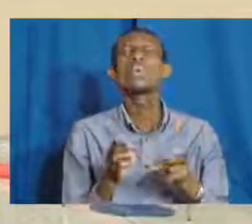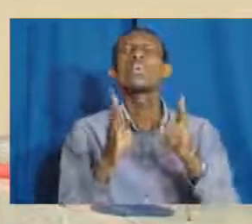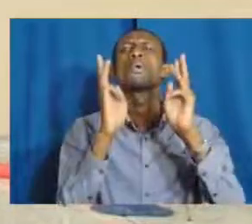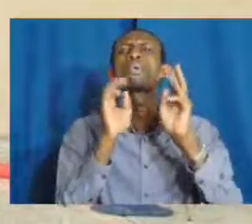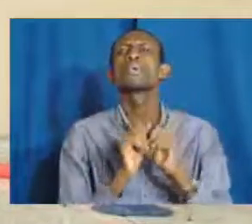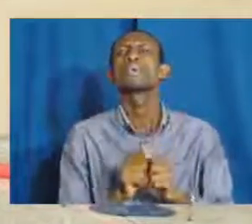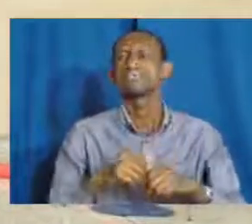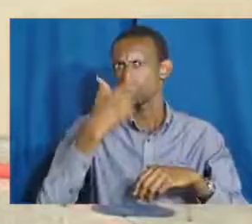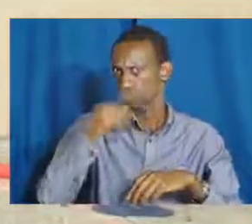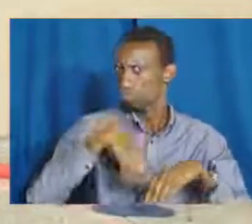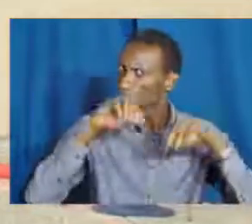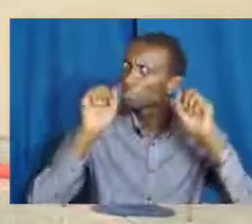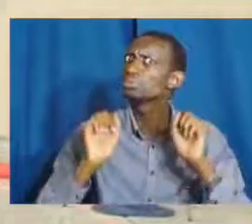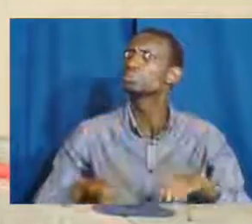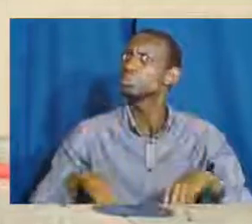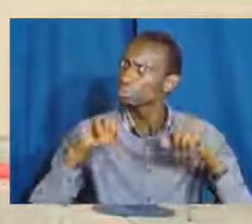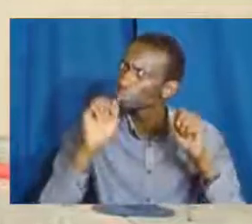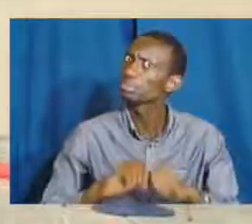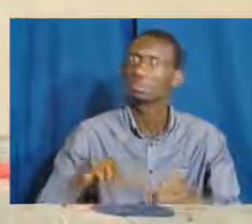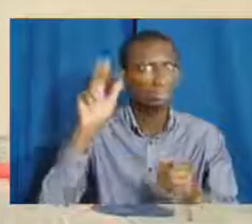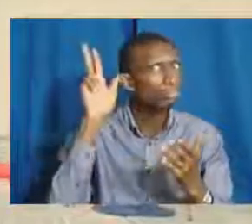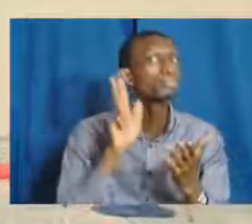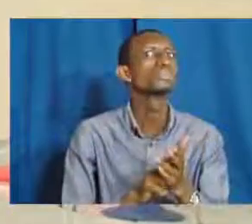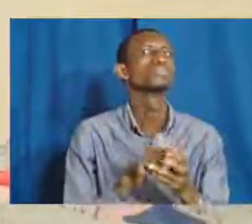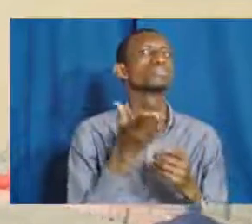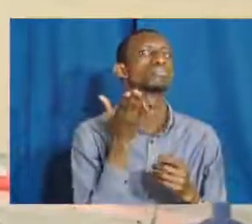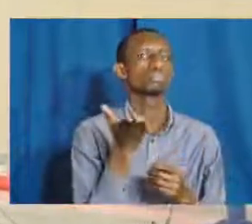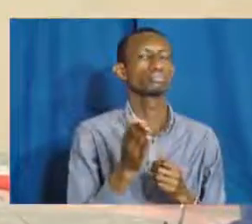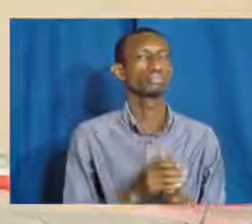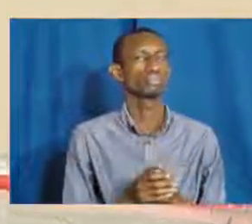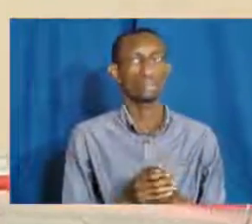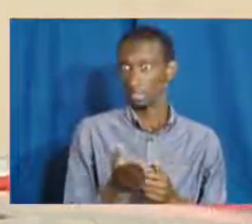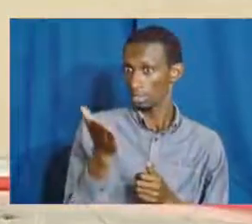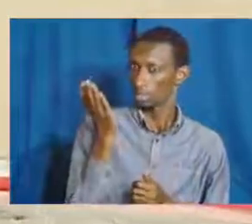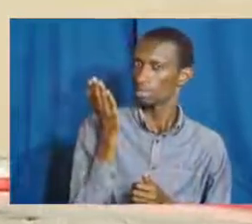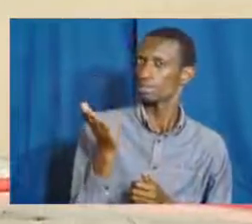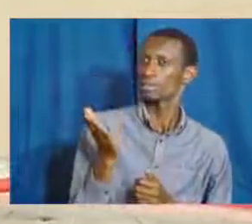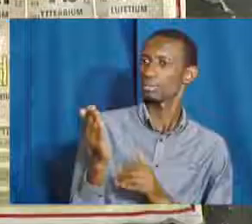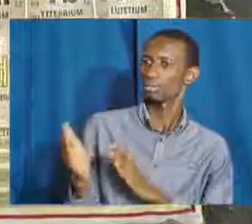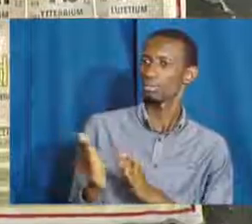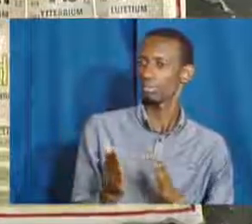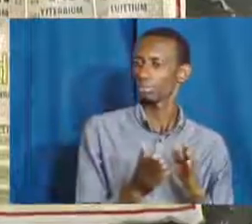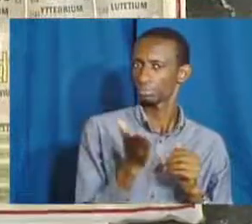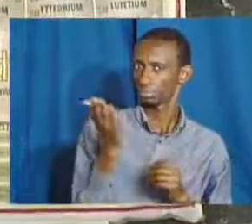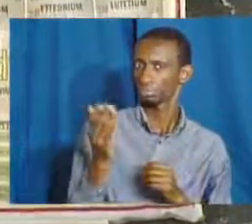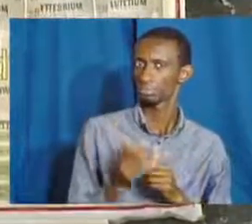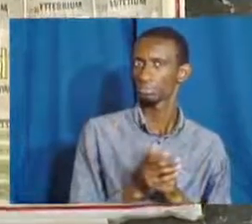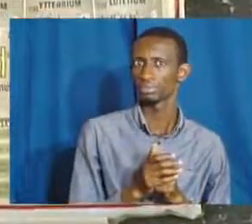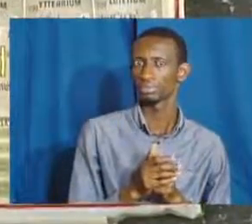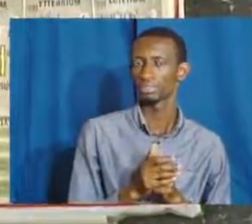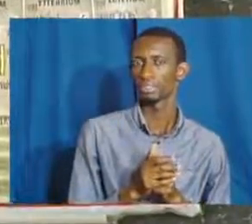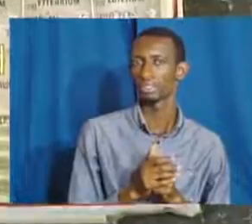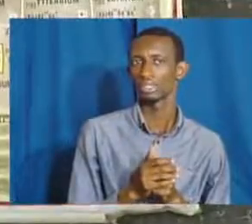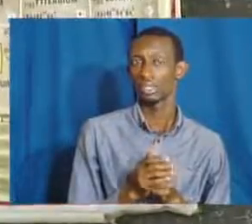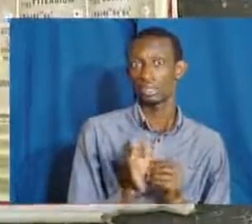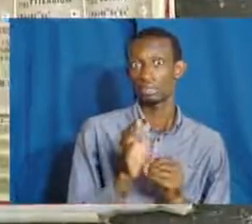how we can determine, or before we look at that one, this arrangement is divided into